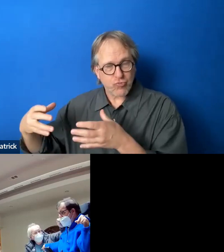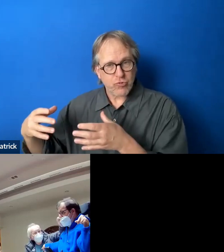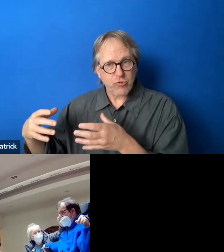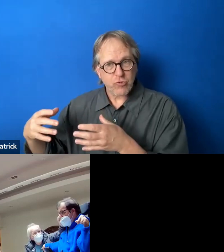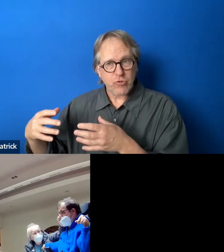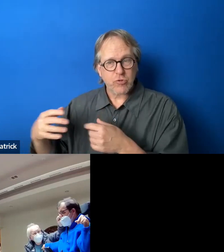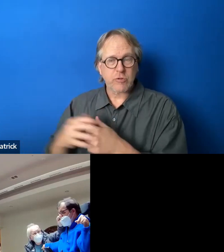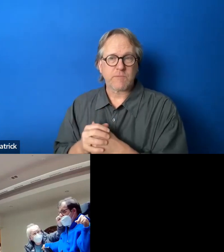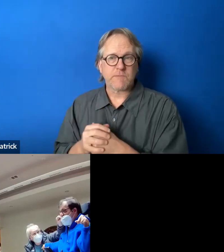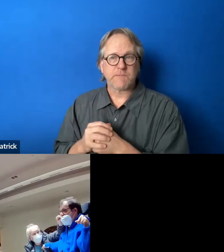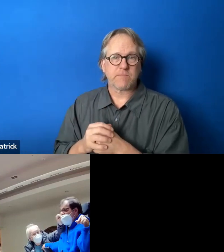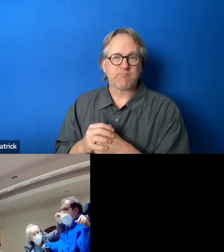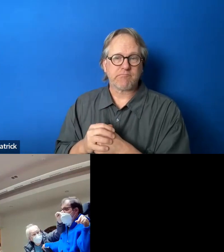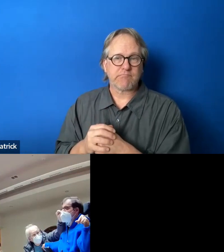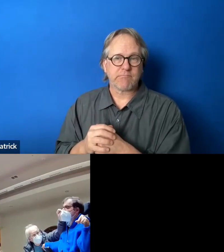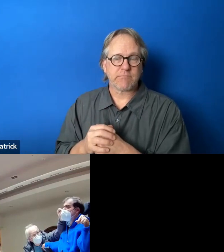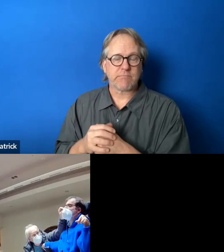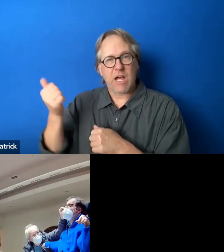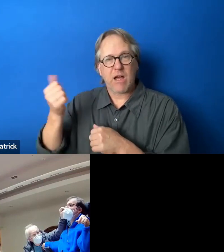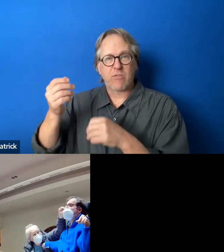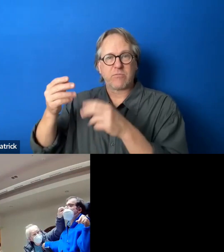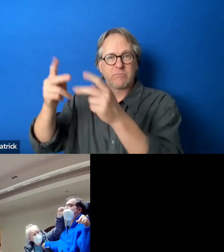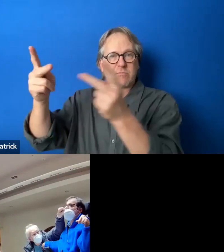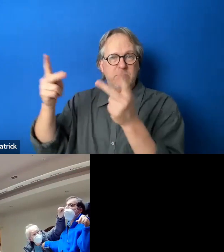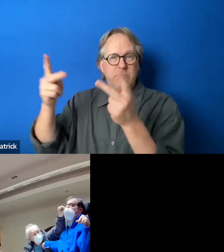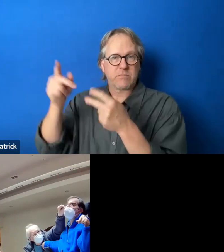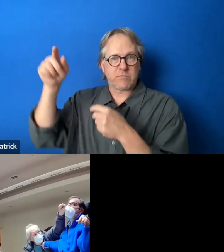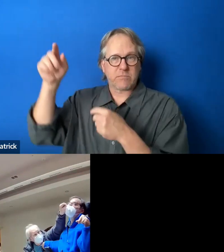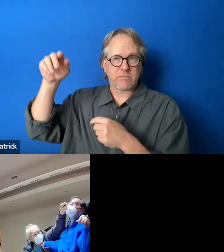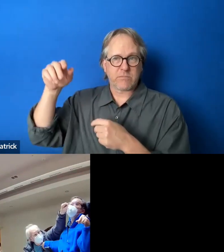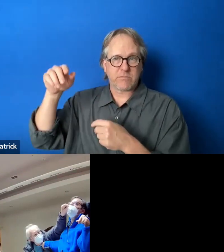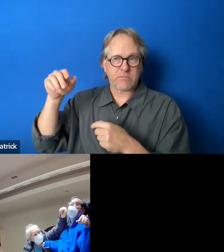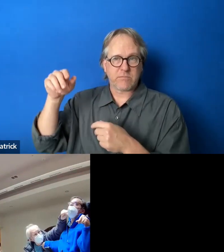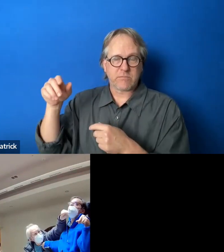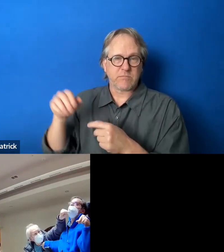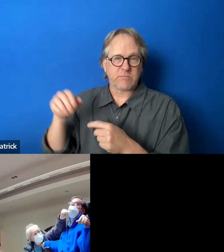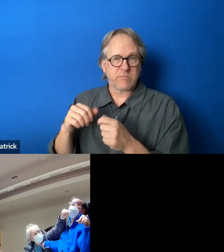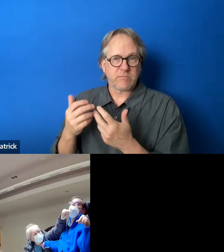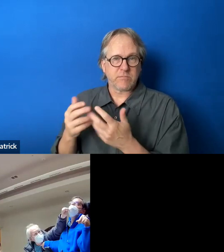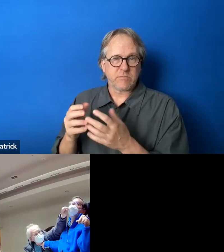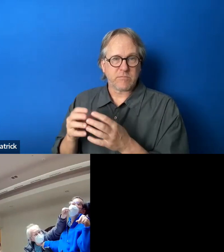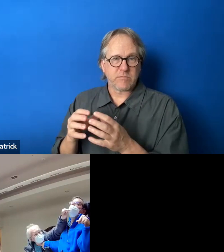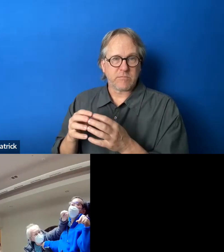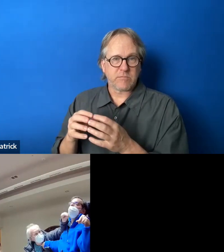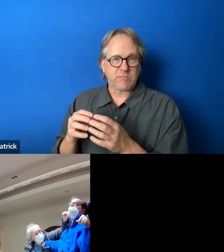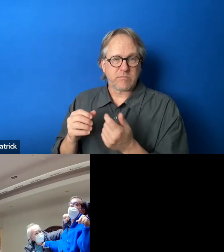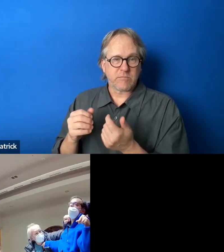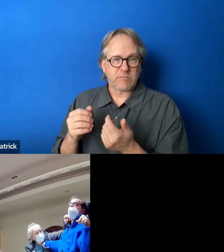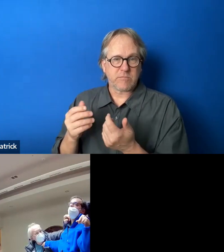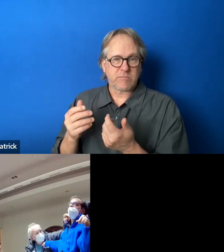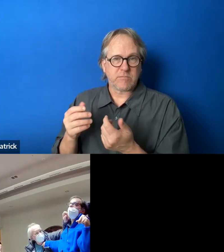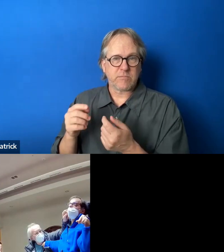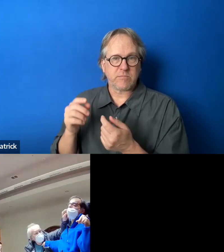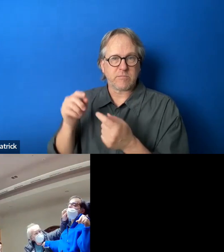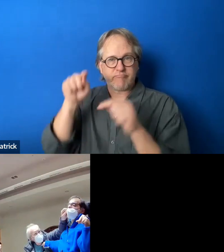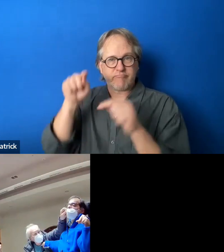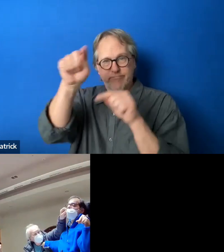other institutions, not in the big I sense, but in the organizational sense.